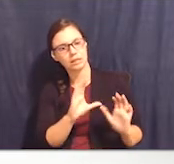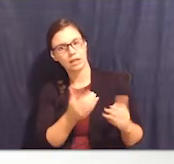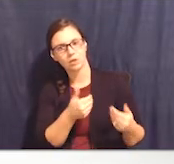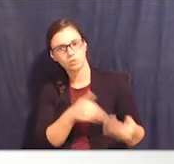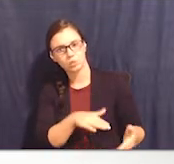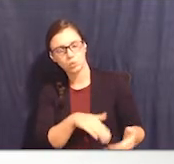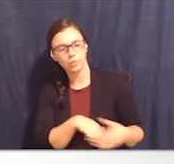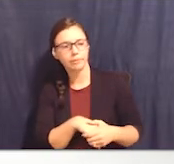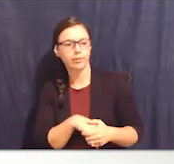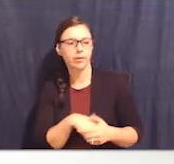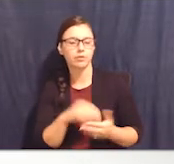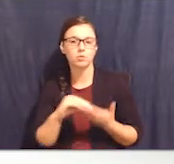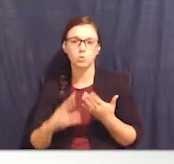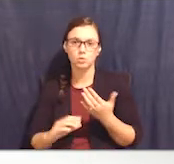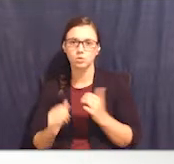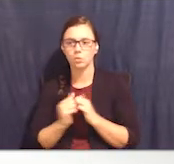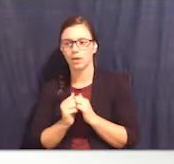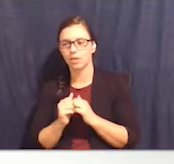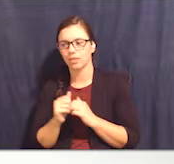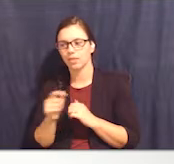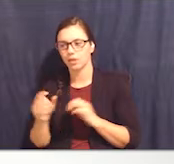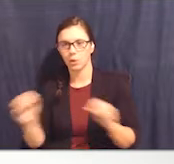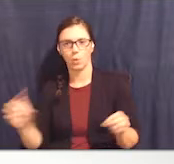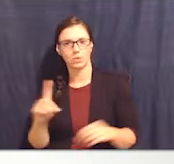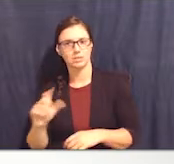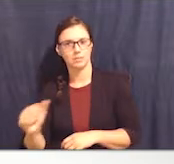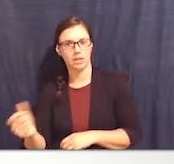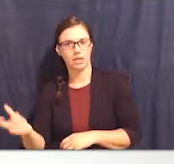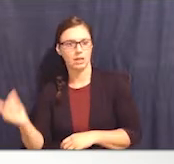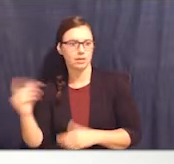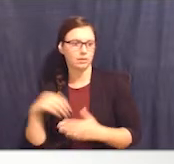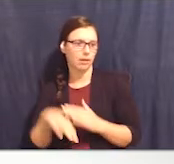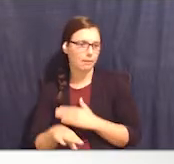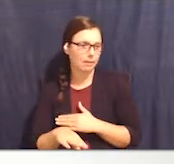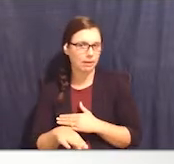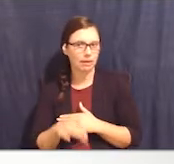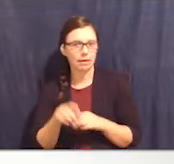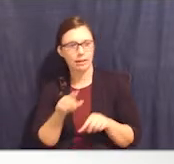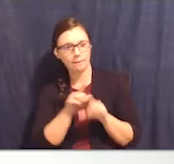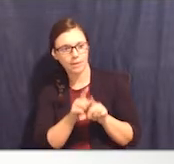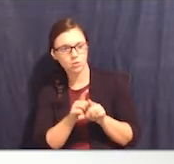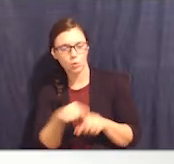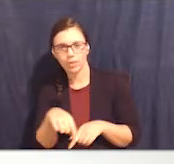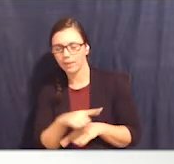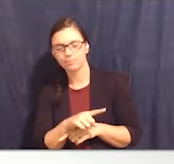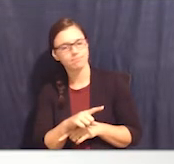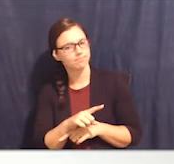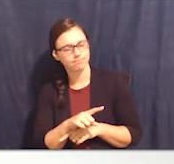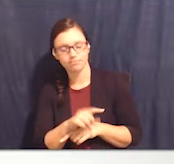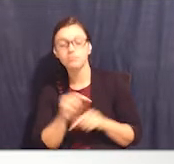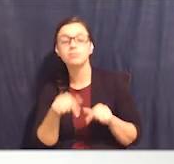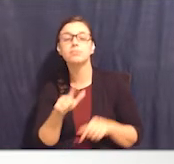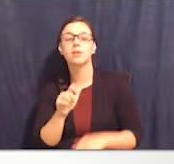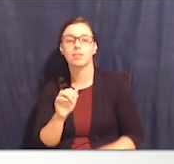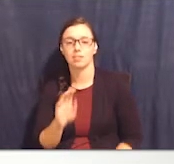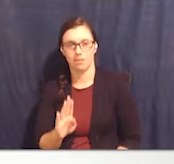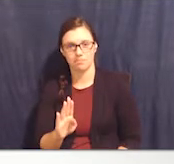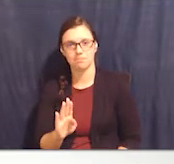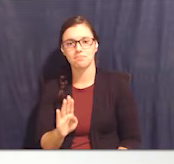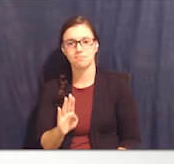have over 50 clubs right now in different high schools. If your high school does not have